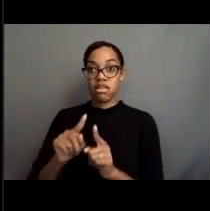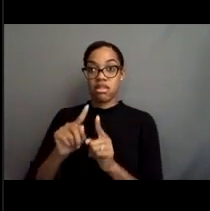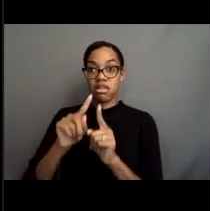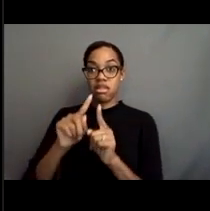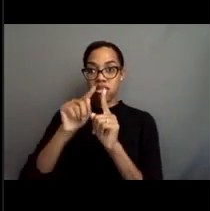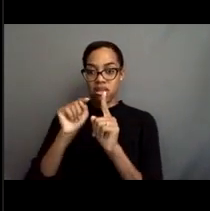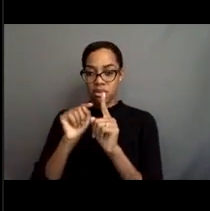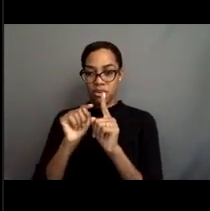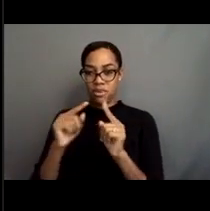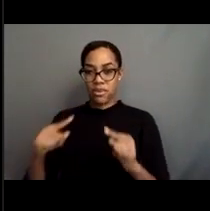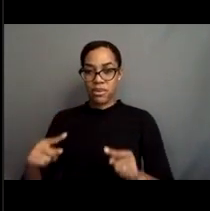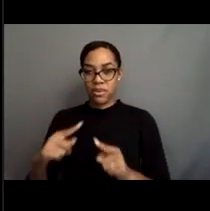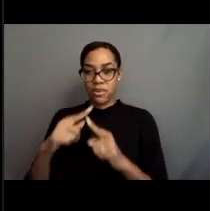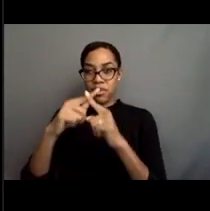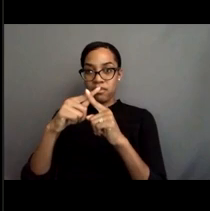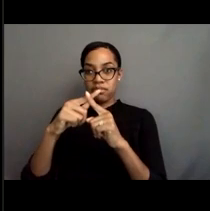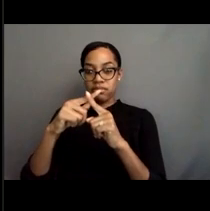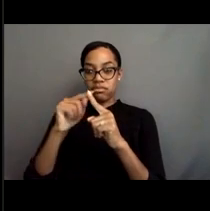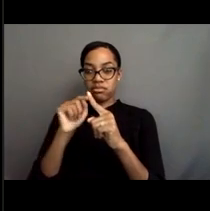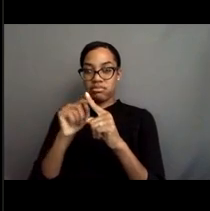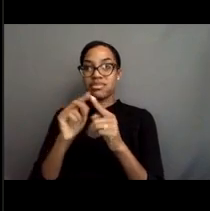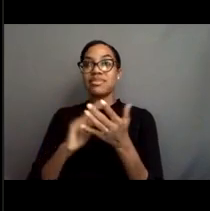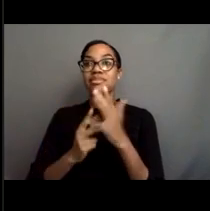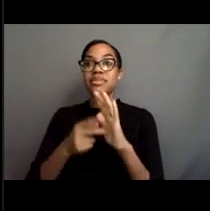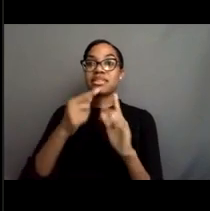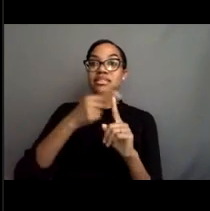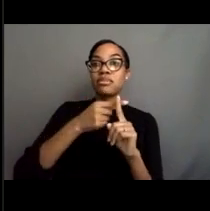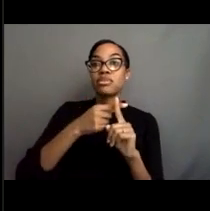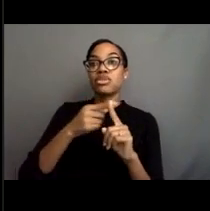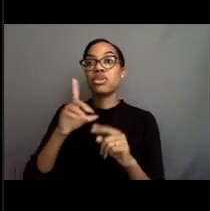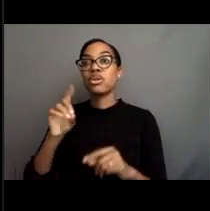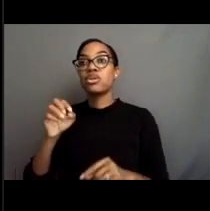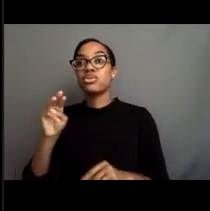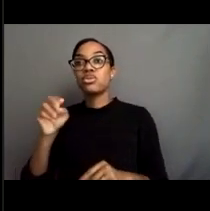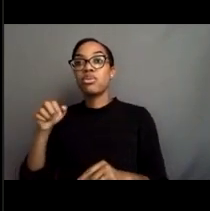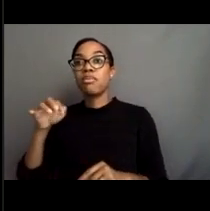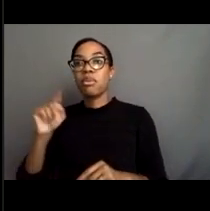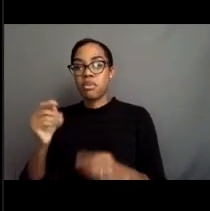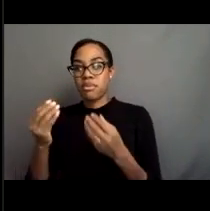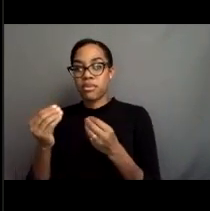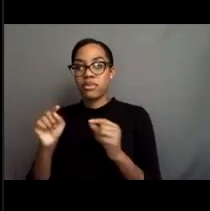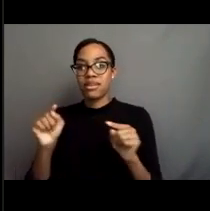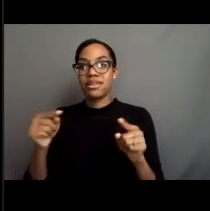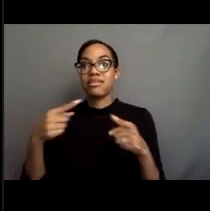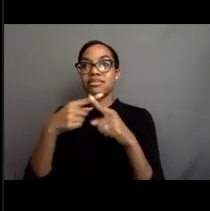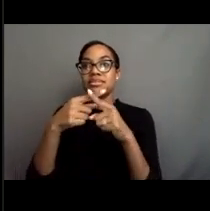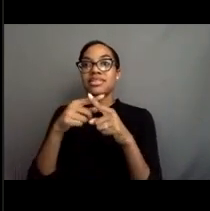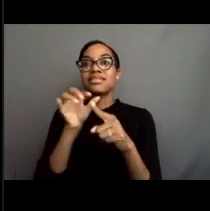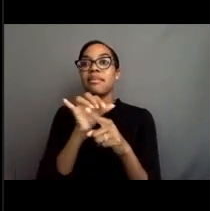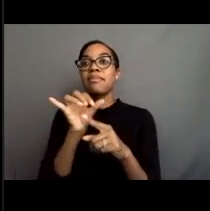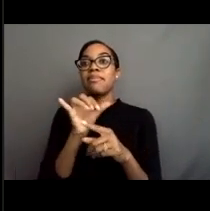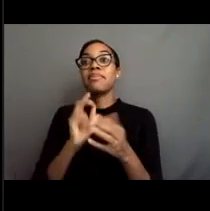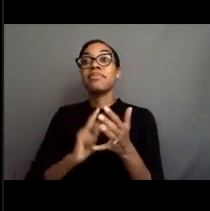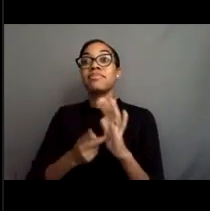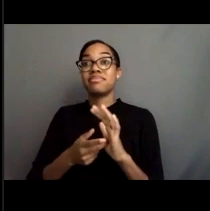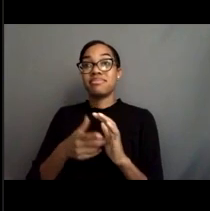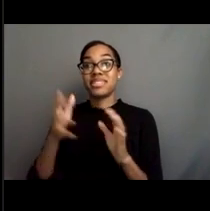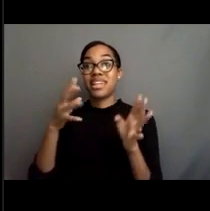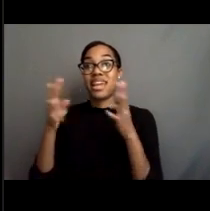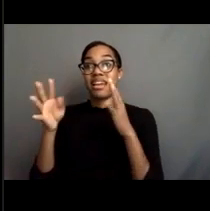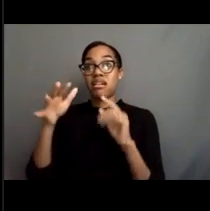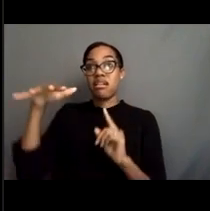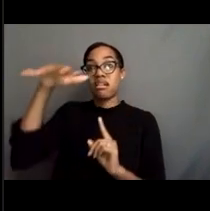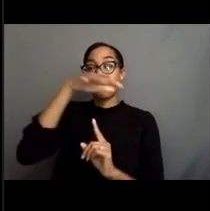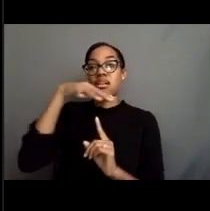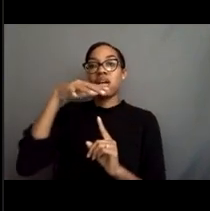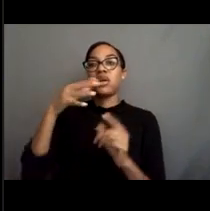temperature and the dew point are almost the same. So that means the air is really, really humid. And so when the air gets really humid, what